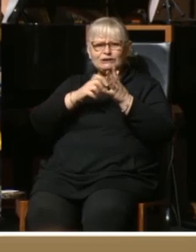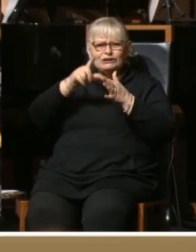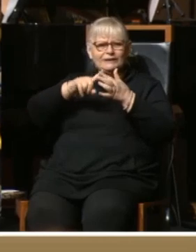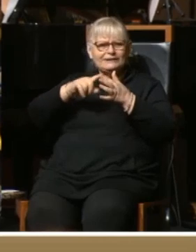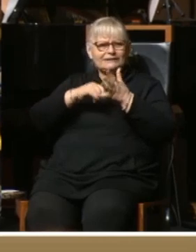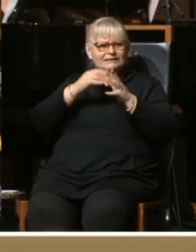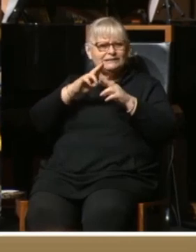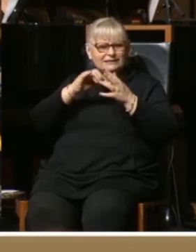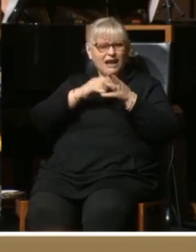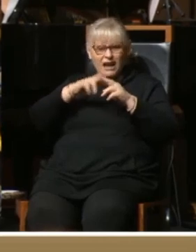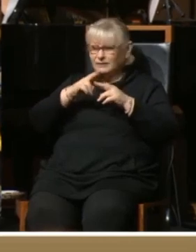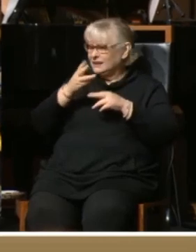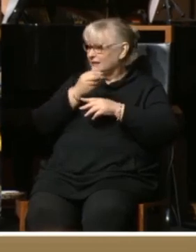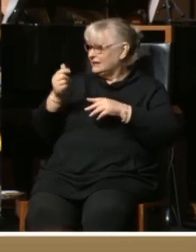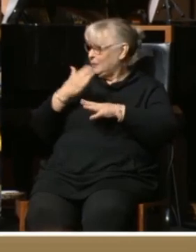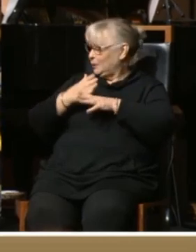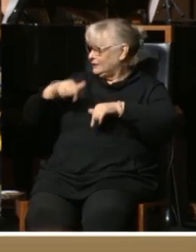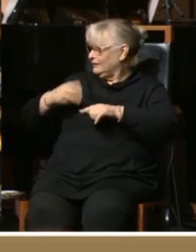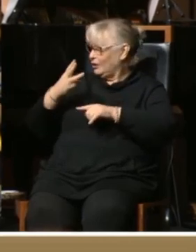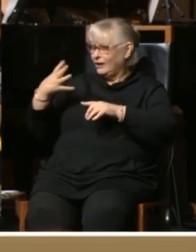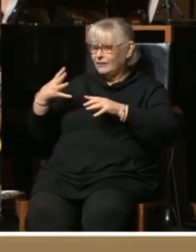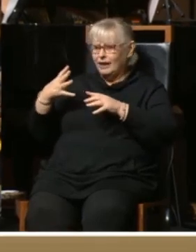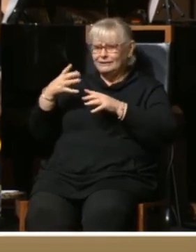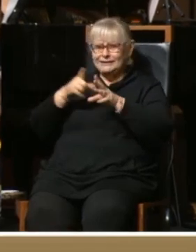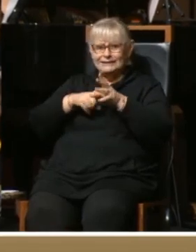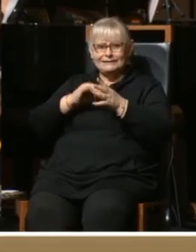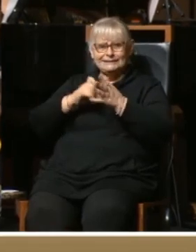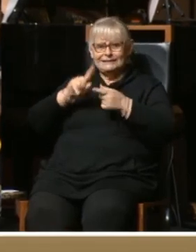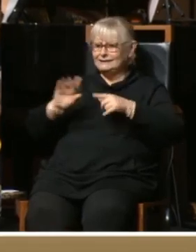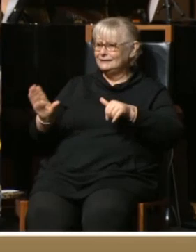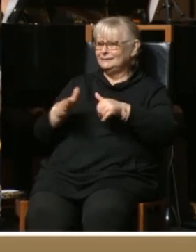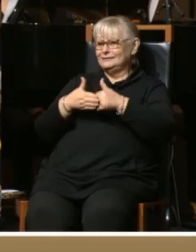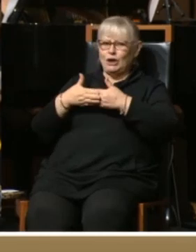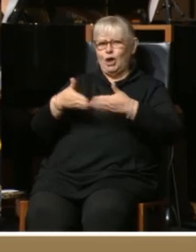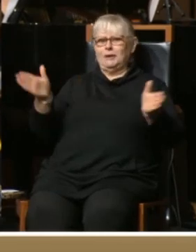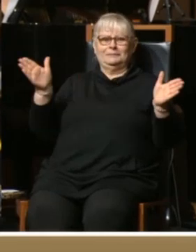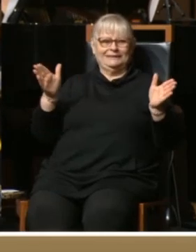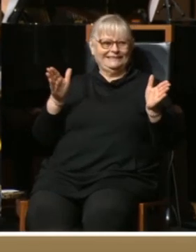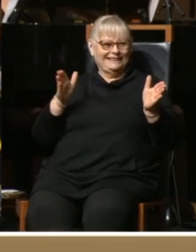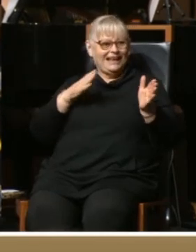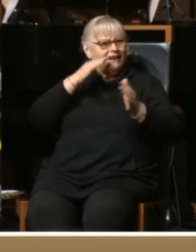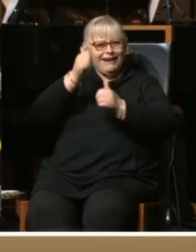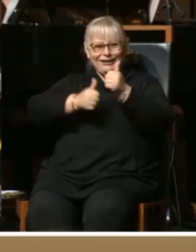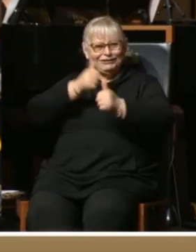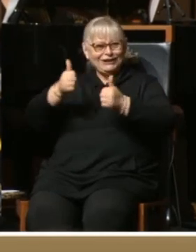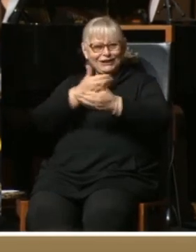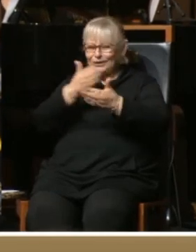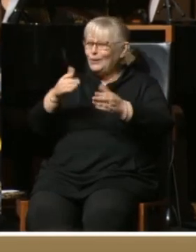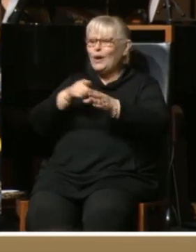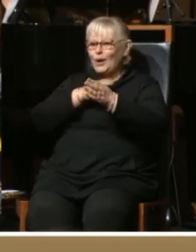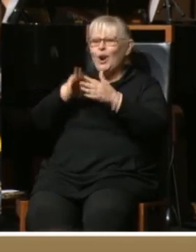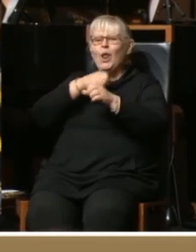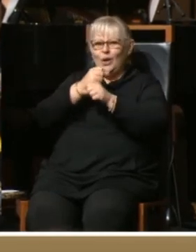who've been here for 35 years since the day that the new Parliament House opened, and I congratulate you on your long